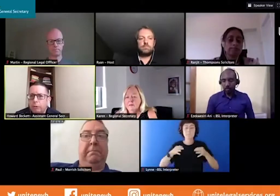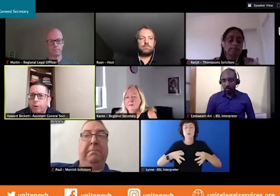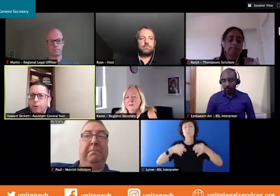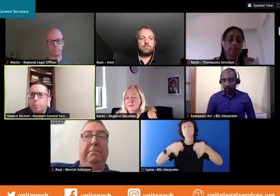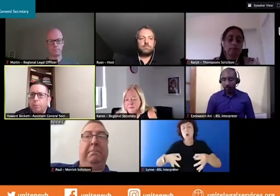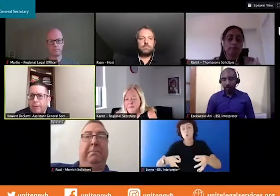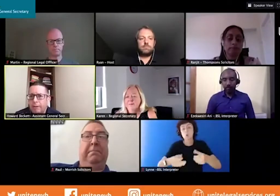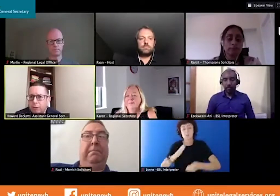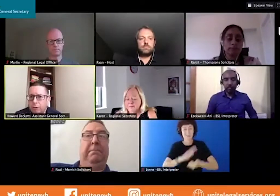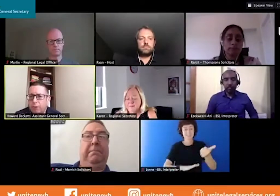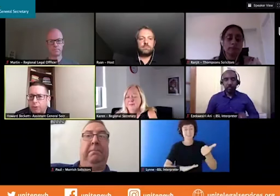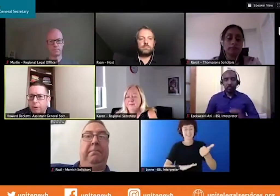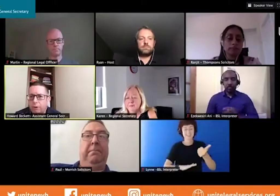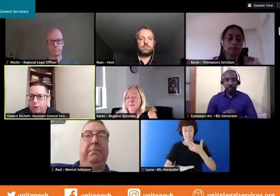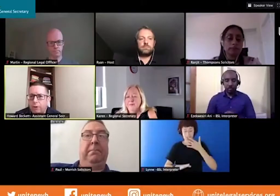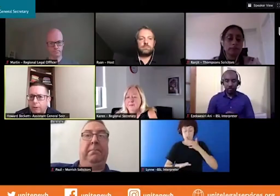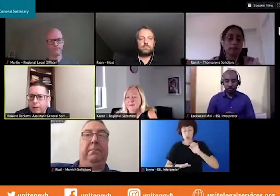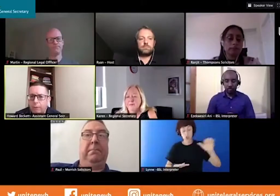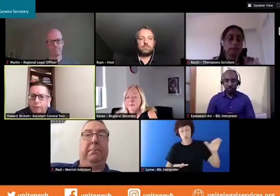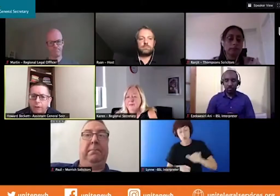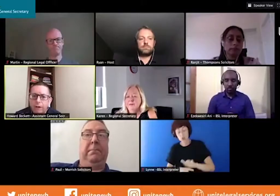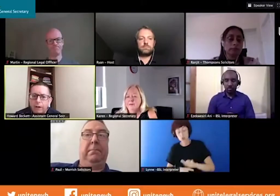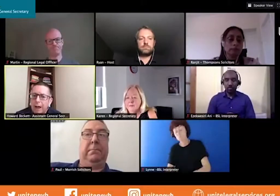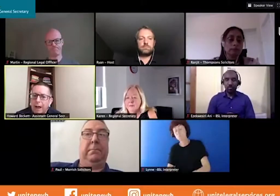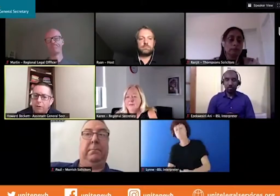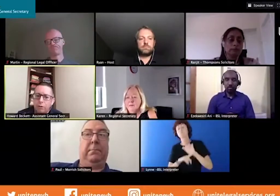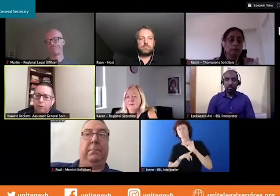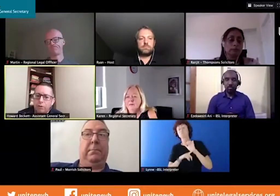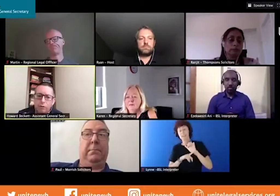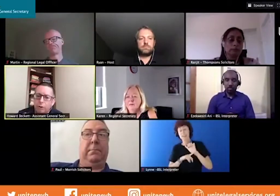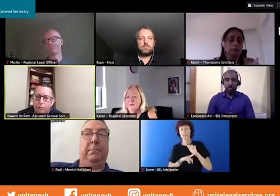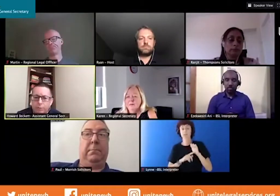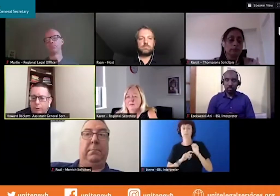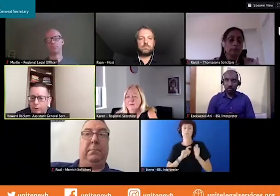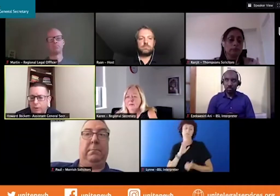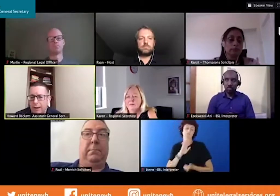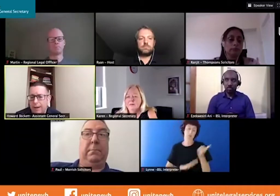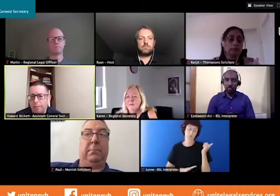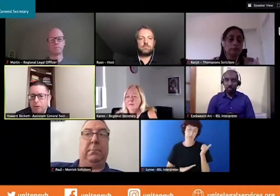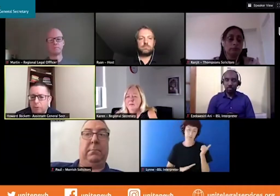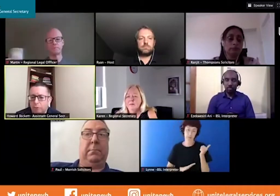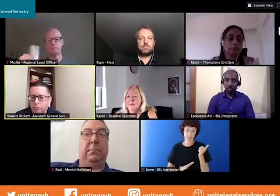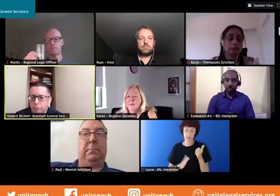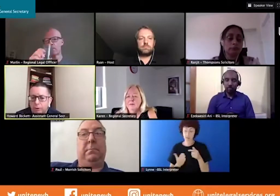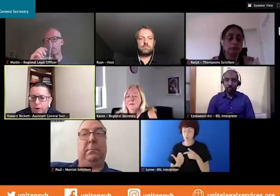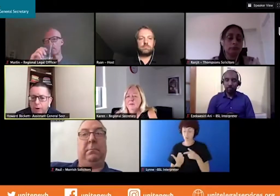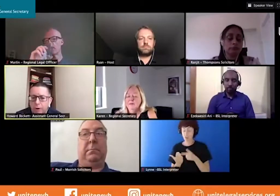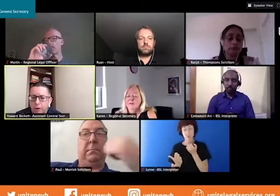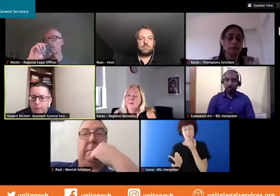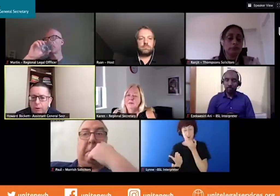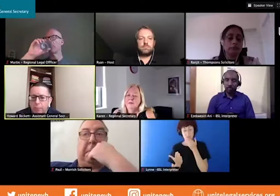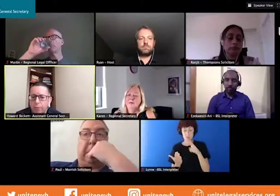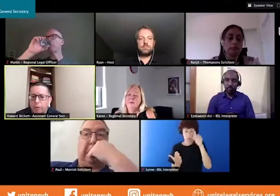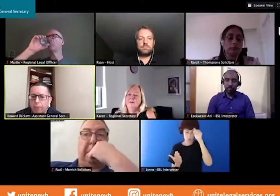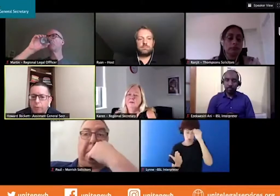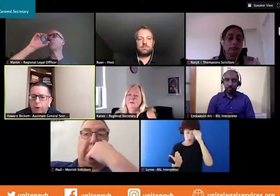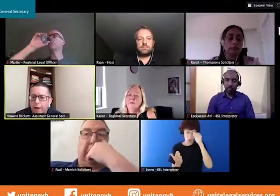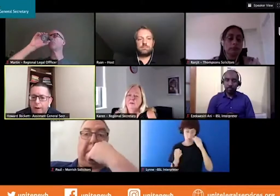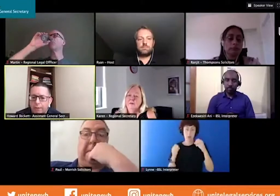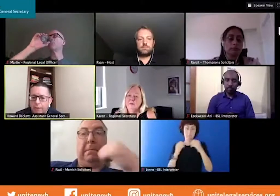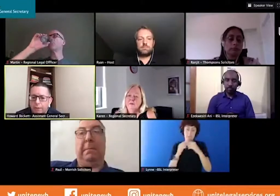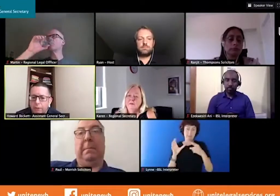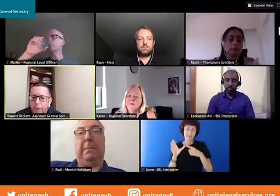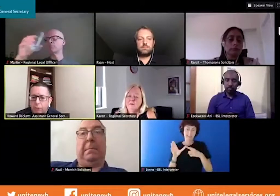of redundancies. That was it. And to go through some of the figures today, everybody knows the British Airways figure, but we've got 4,500 in